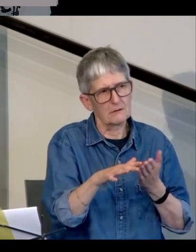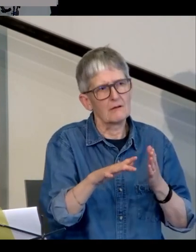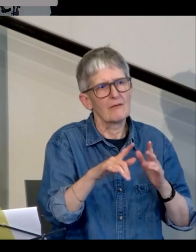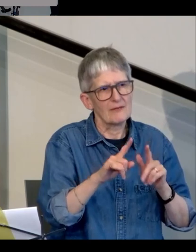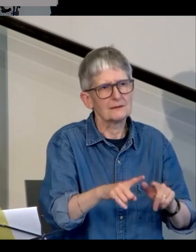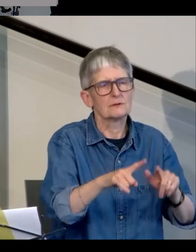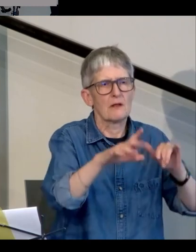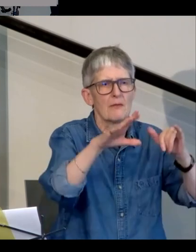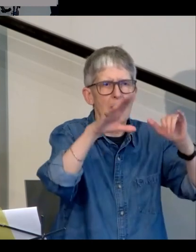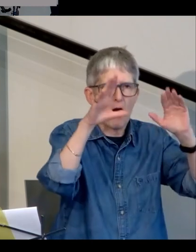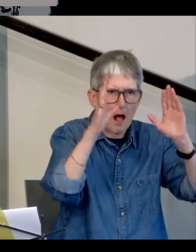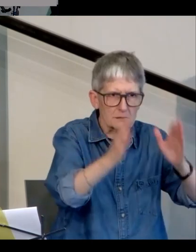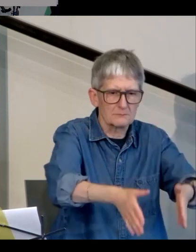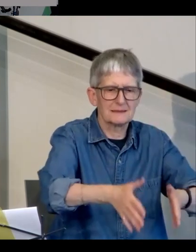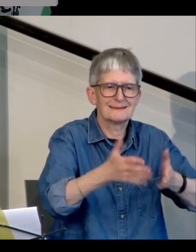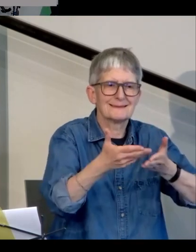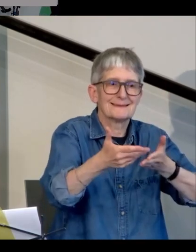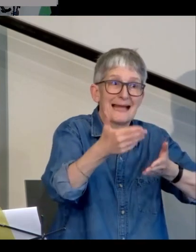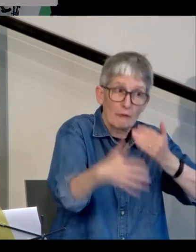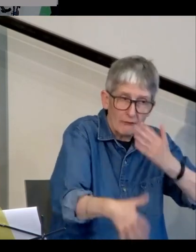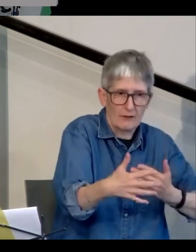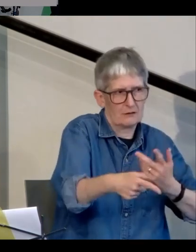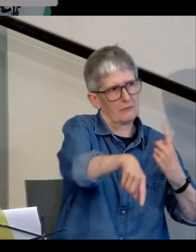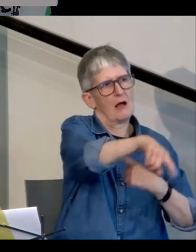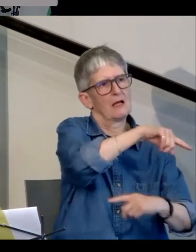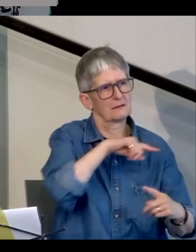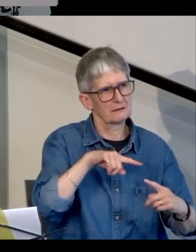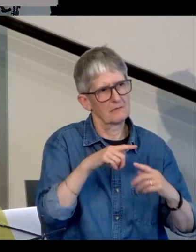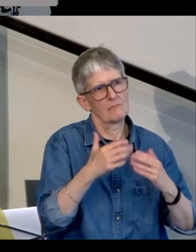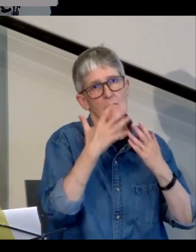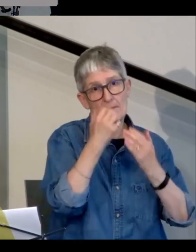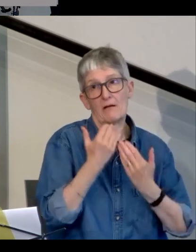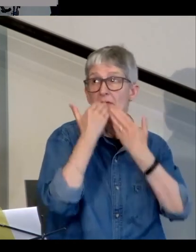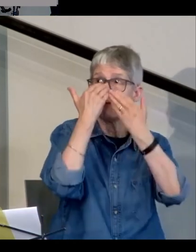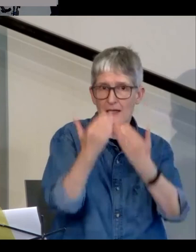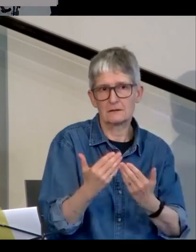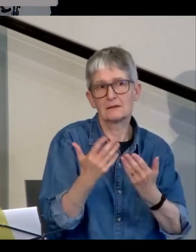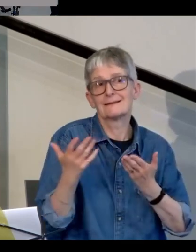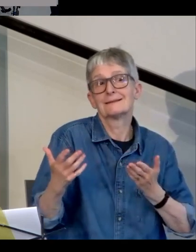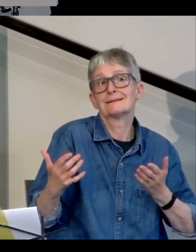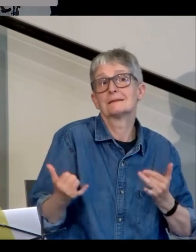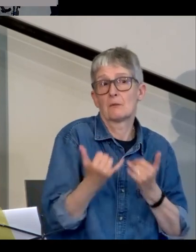sacrifice. Let's remember, let's give thanks, and let's celebrate his love.